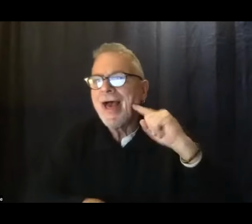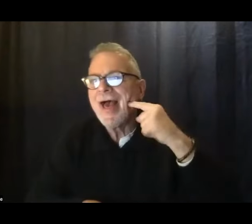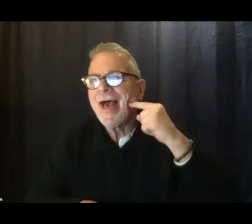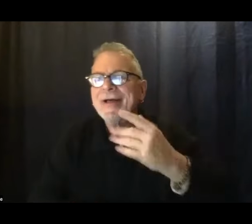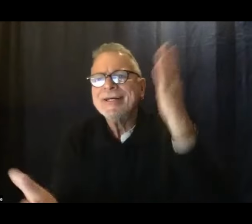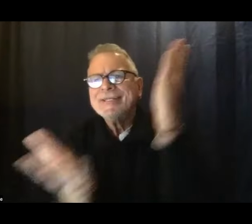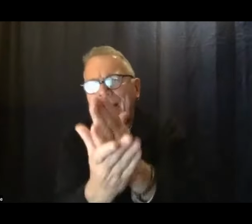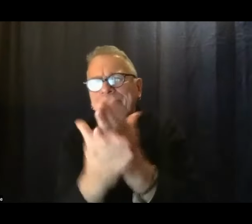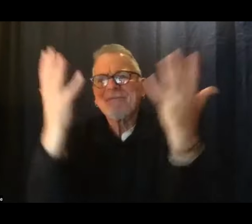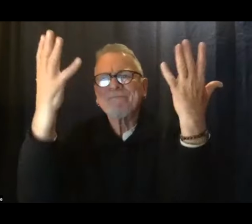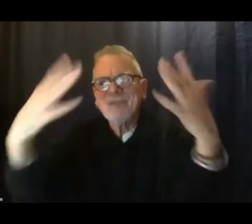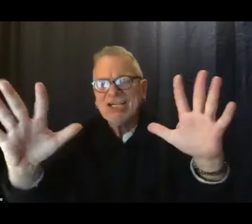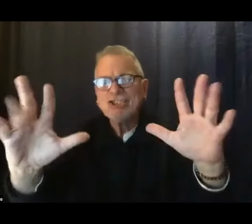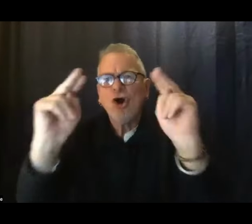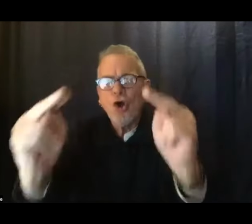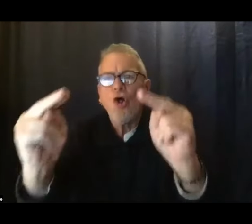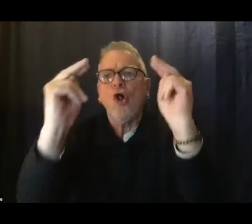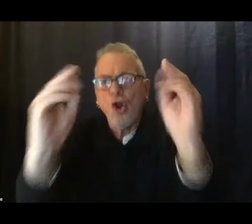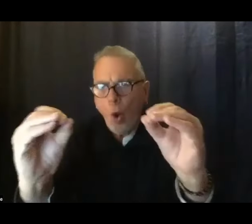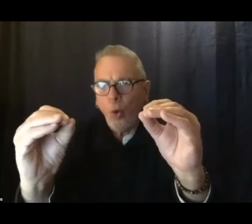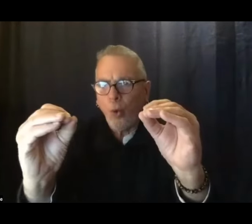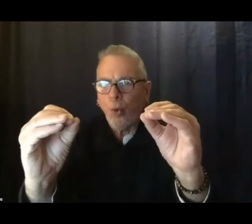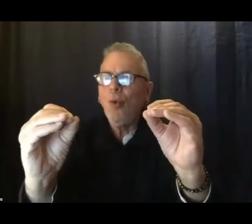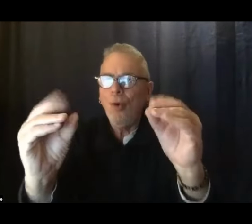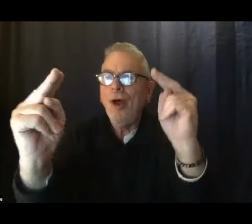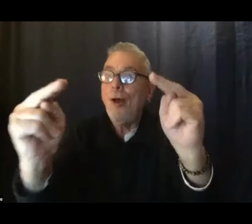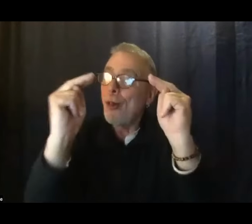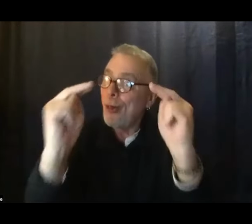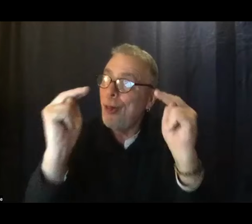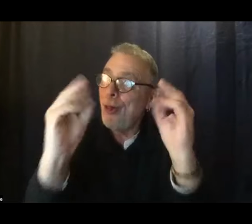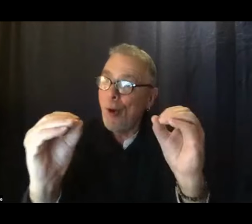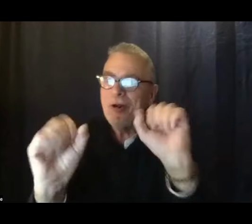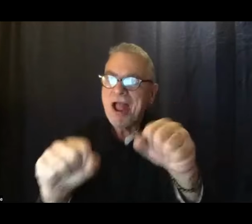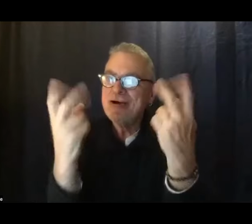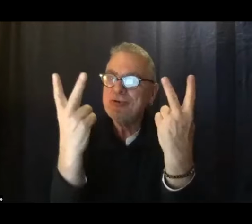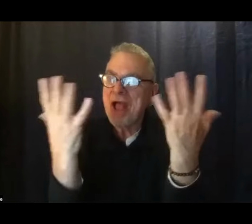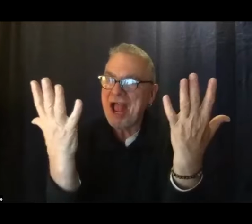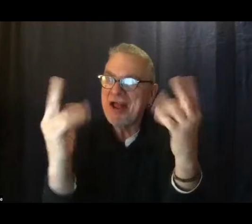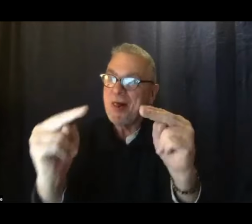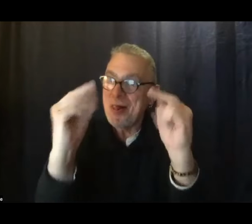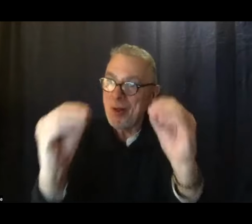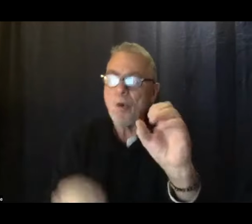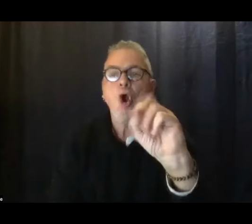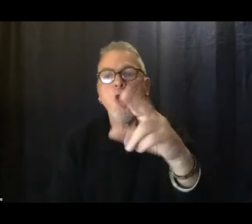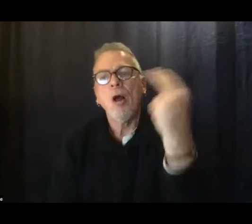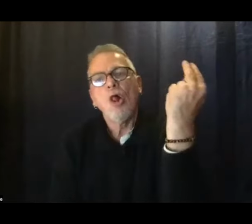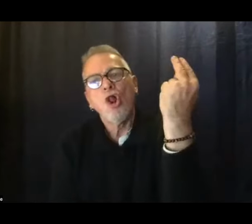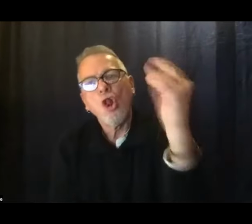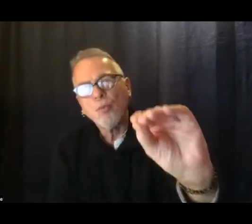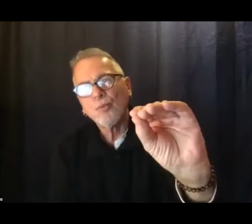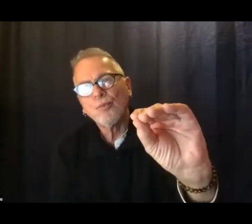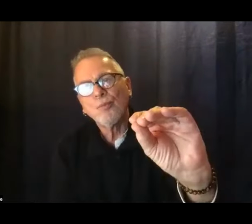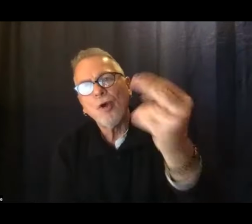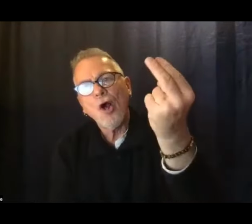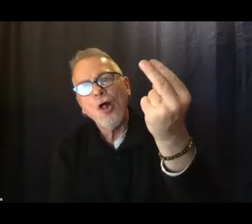kid's, they're trying to take some candy from the store, you say knock it off. N-O, no, and it's two